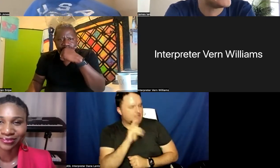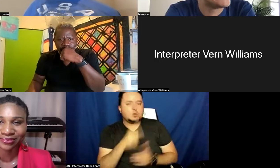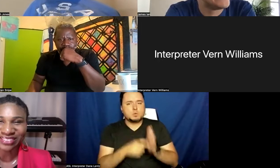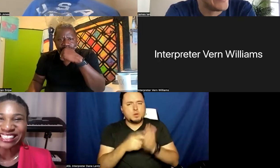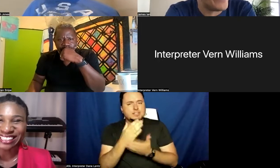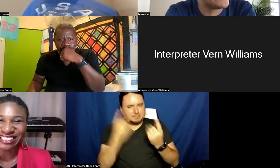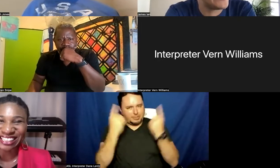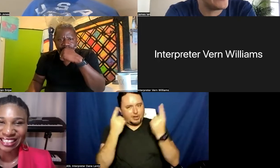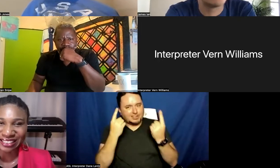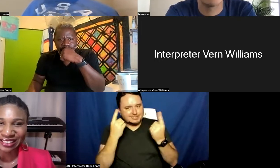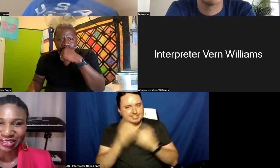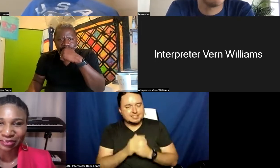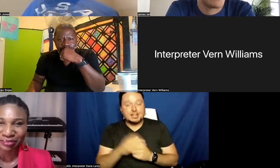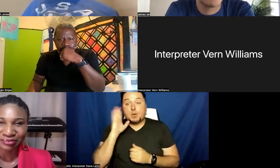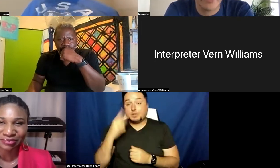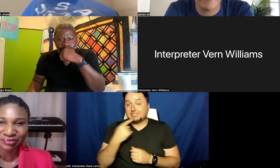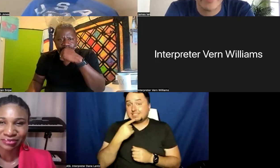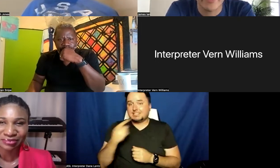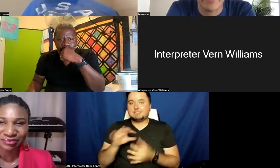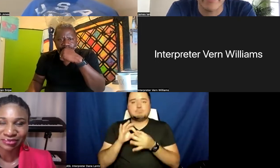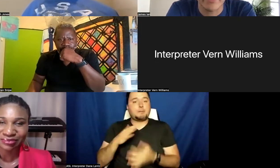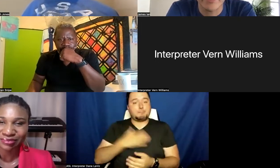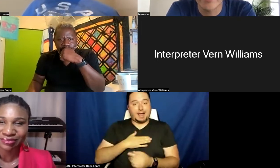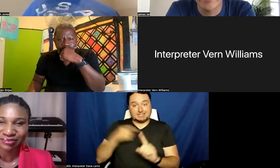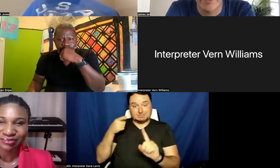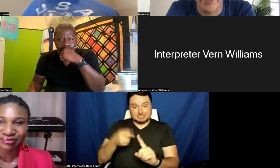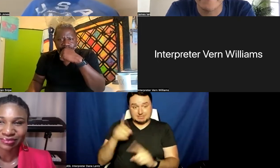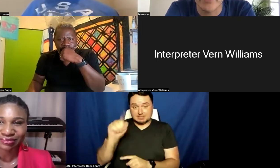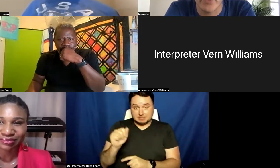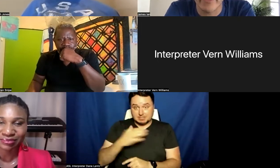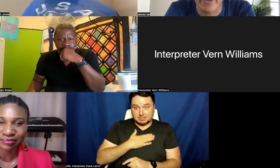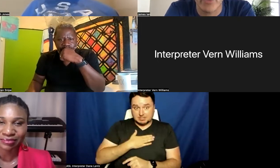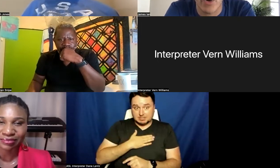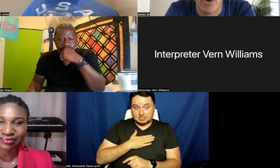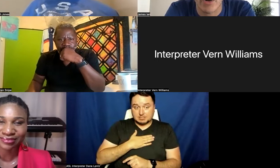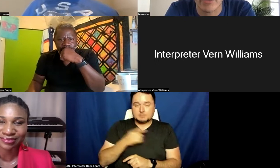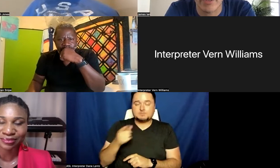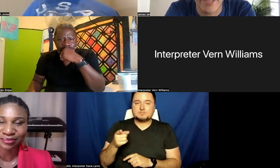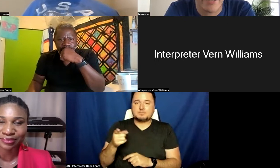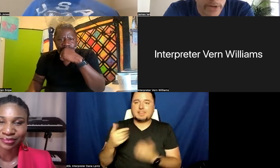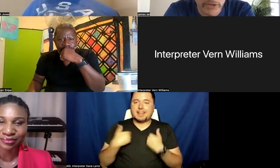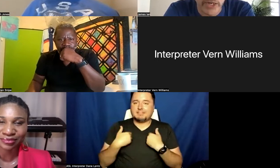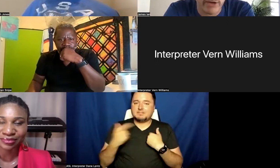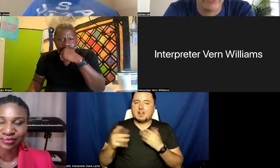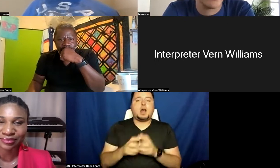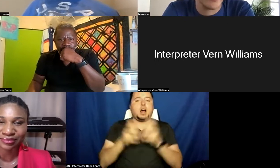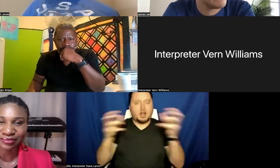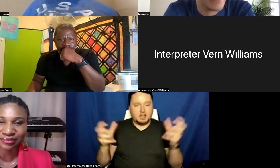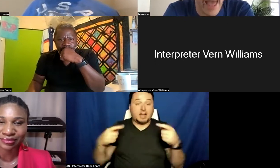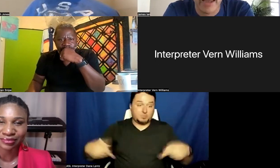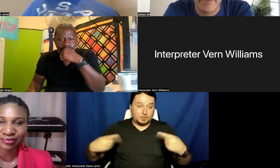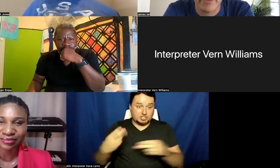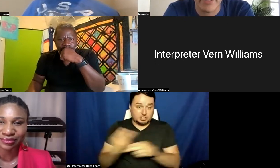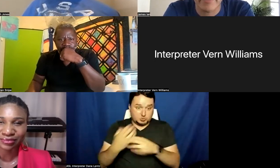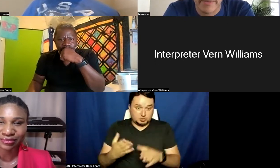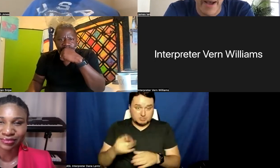thought. But I would say, in terms of my specific disability, there are a lot of wheelchair users in